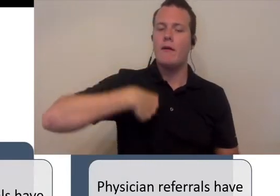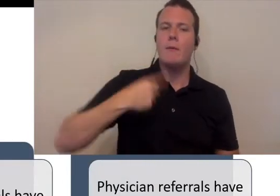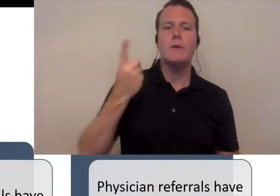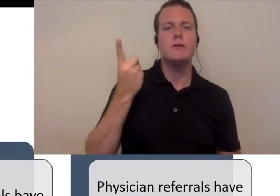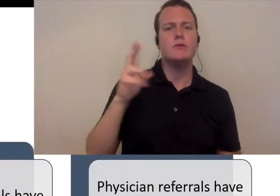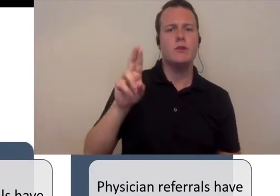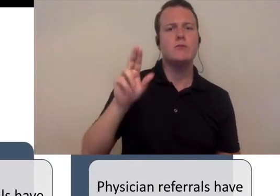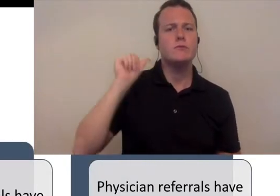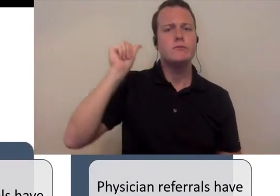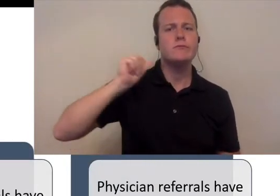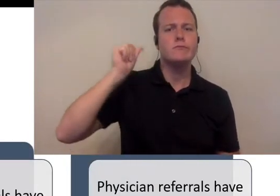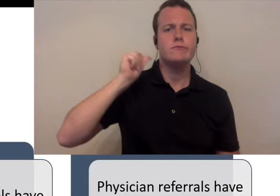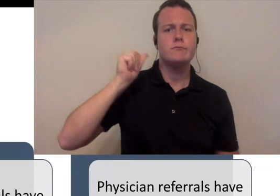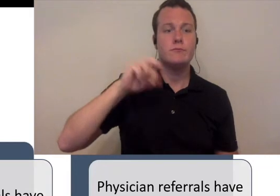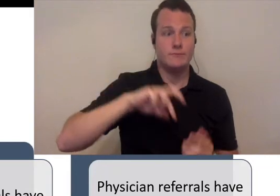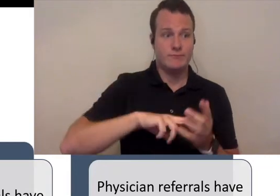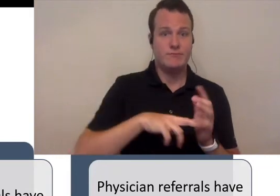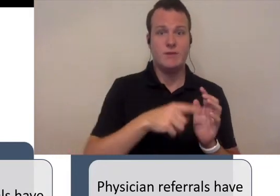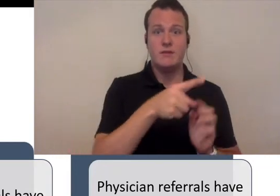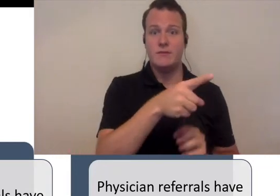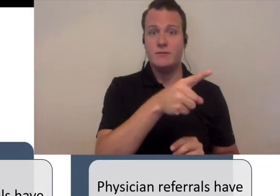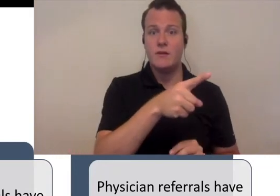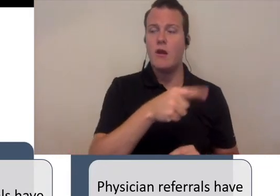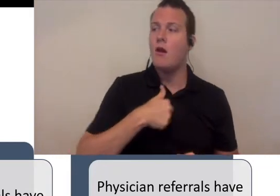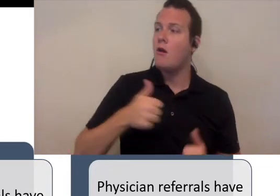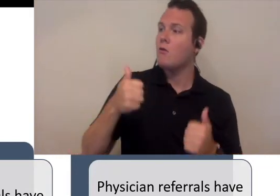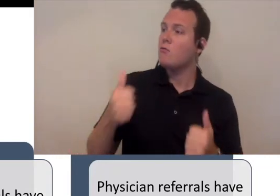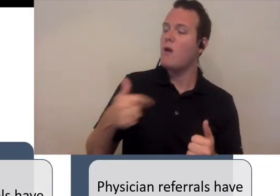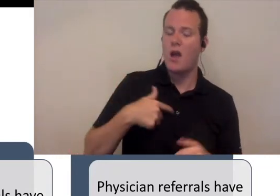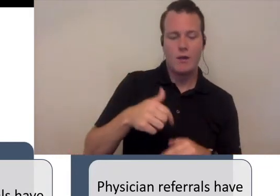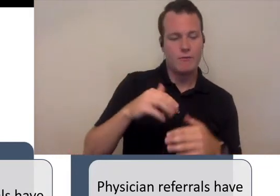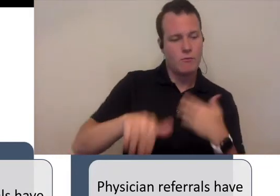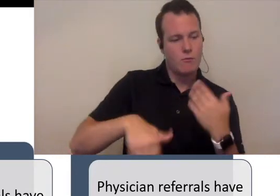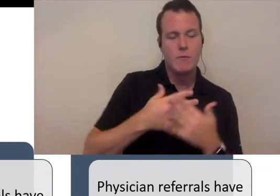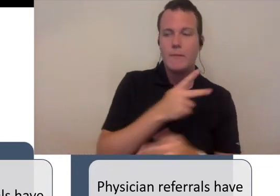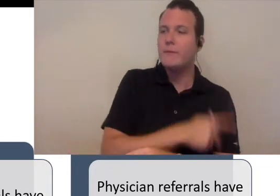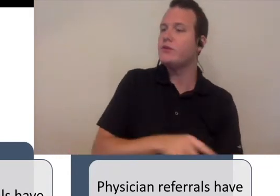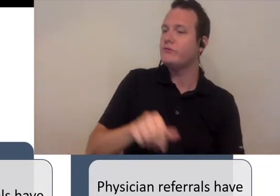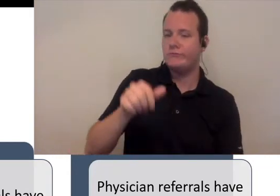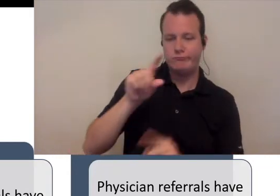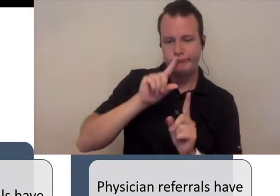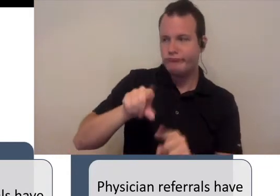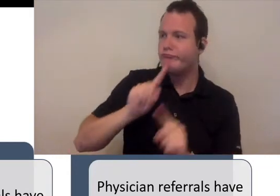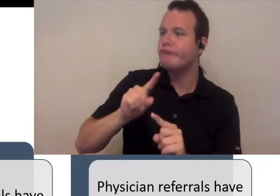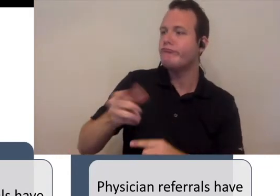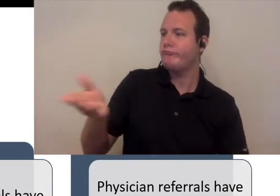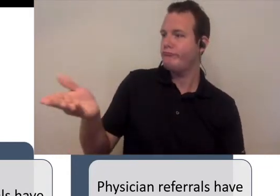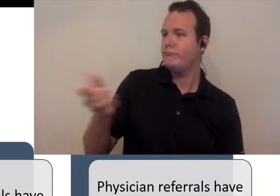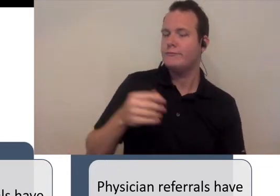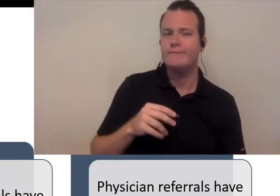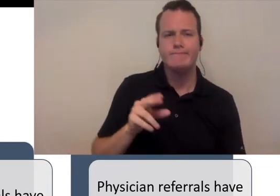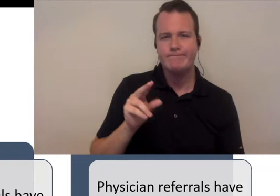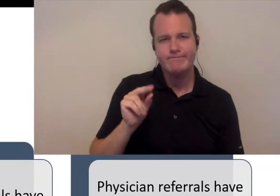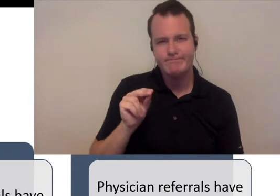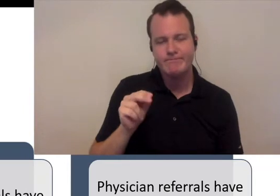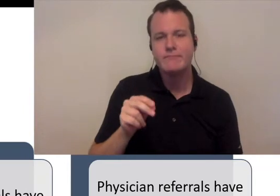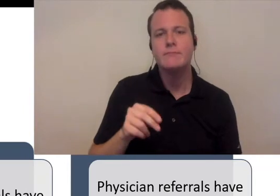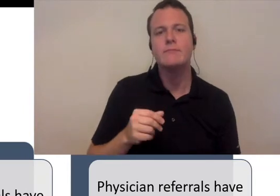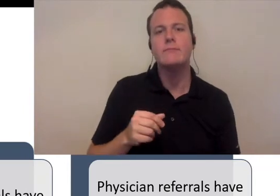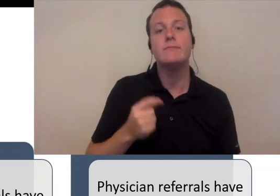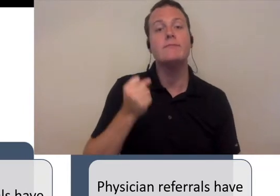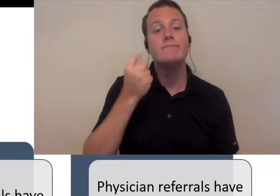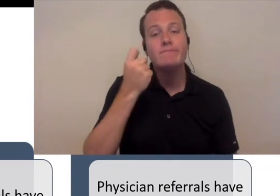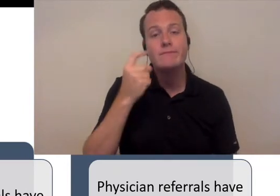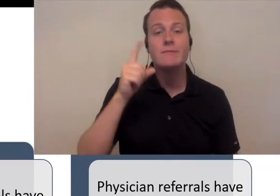a doctor of audiology that they're going to say, oh, great, well, I'm going to start sending all my patients to you. What you're going to find out